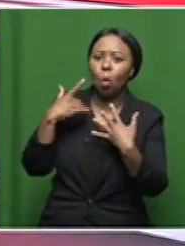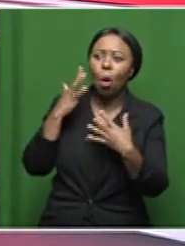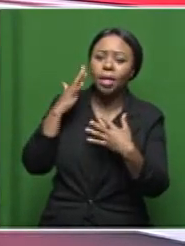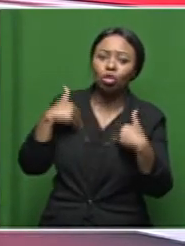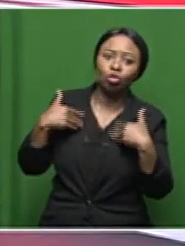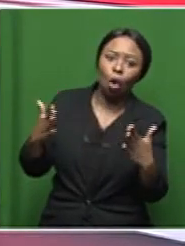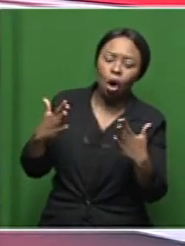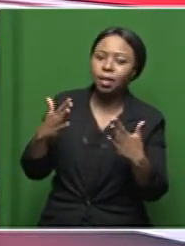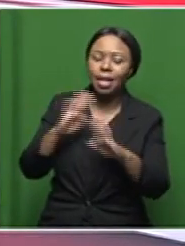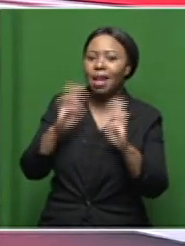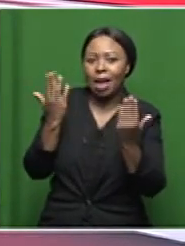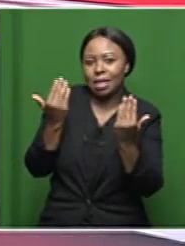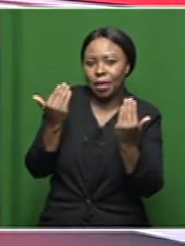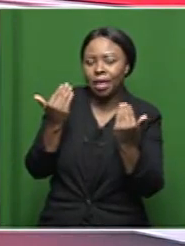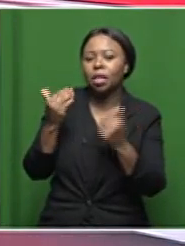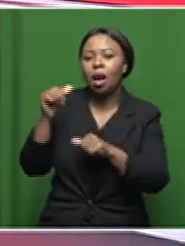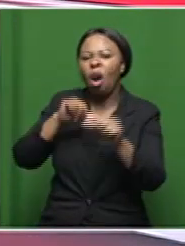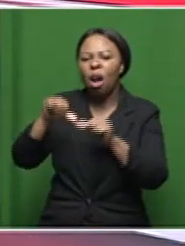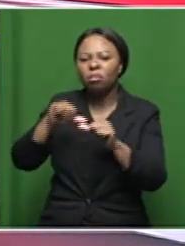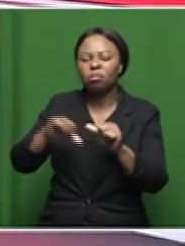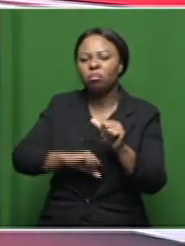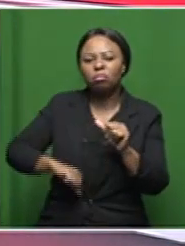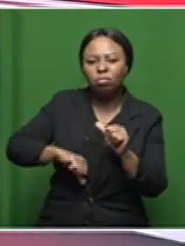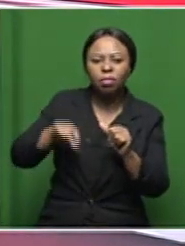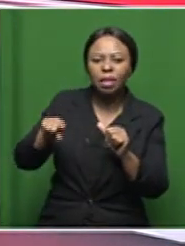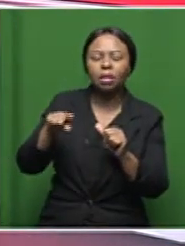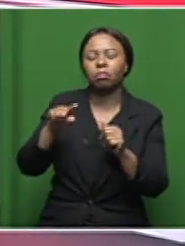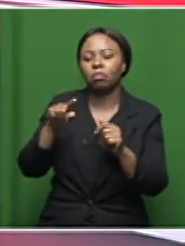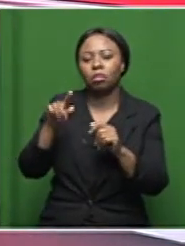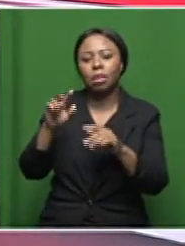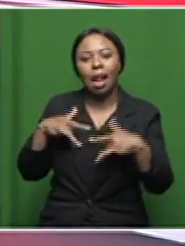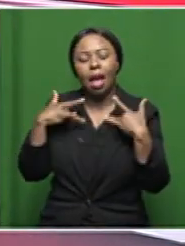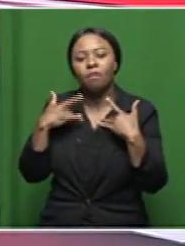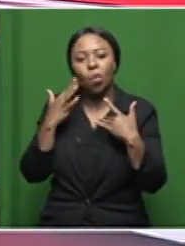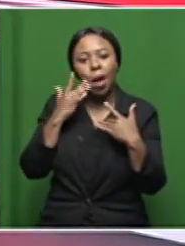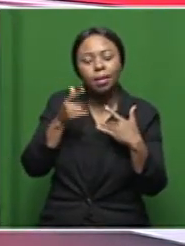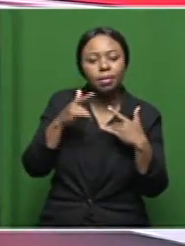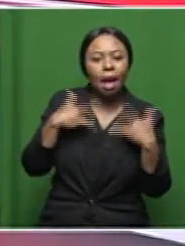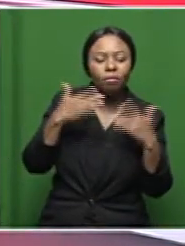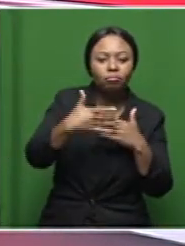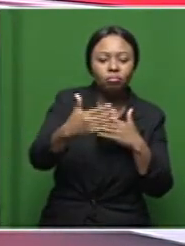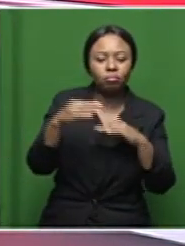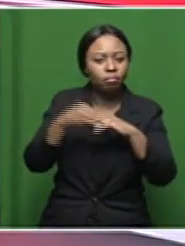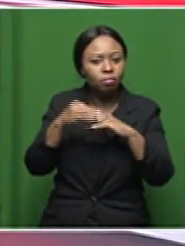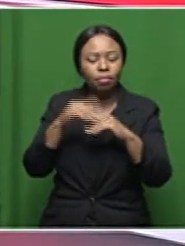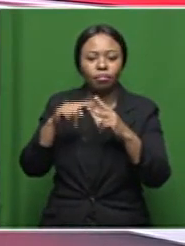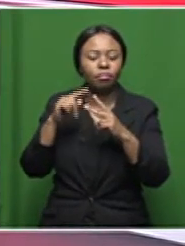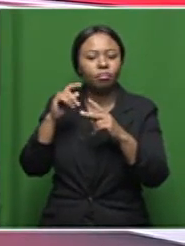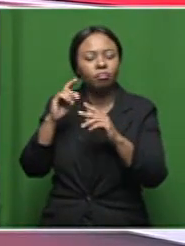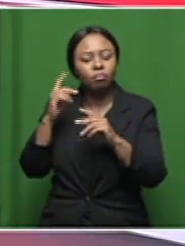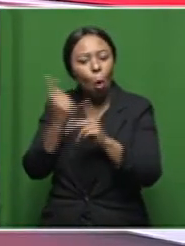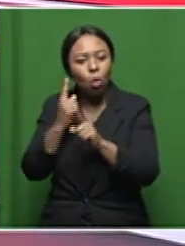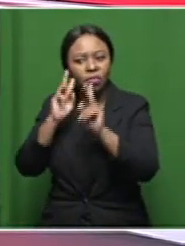started as a routine visit to the gynecologist in preparation for the next phase of her life, which was getting married, and she's been doing yearly visits to the physician like most